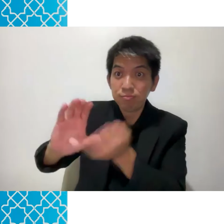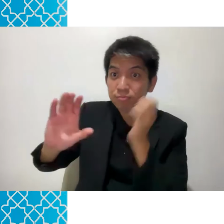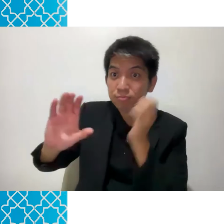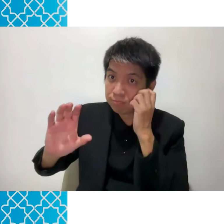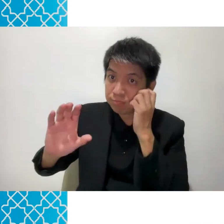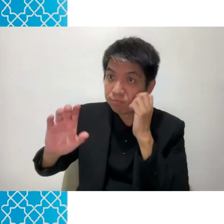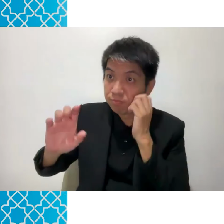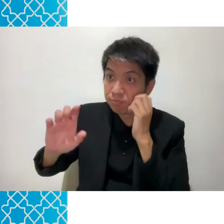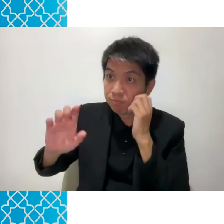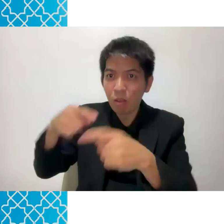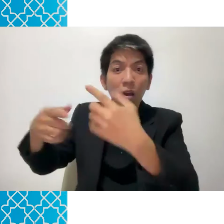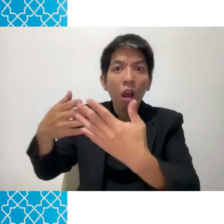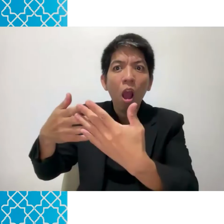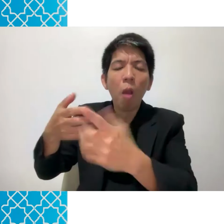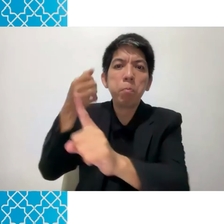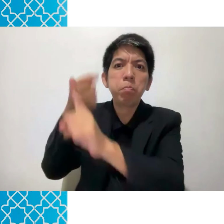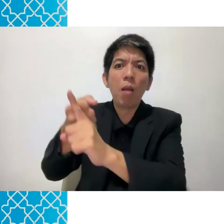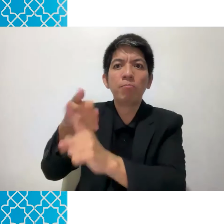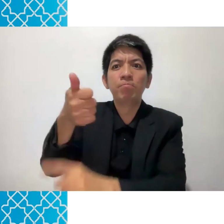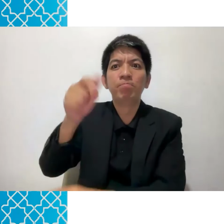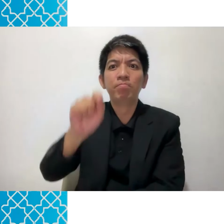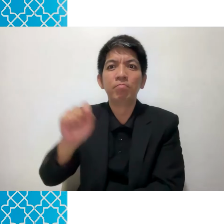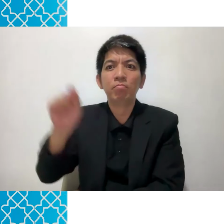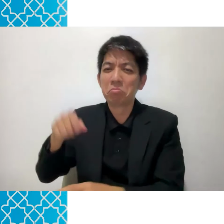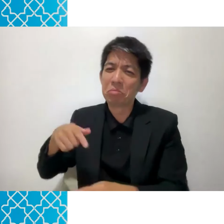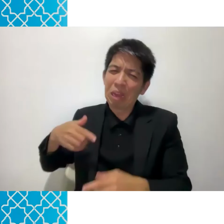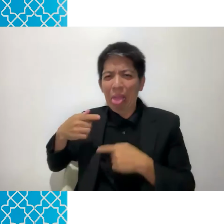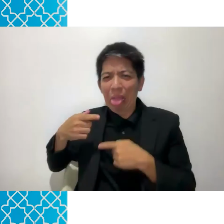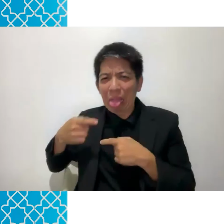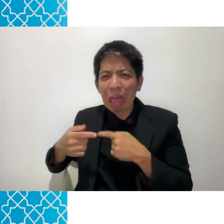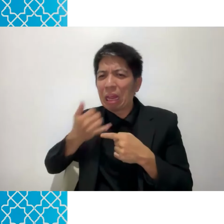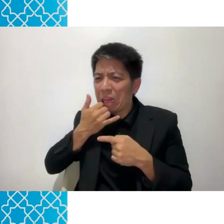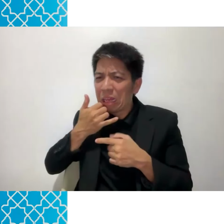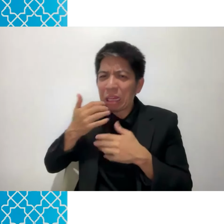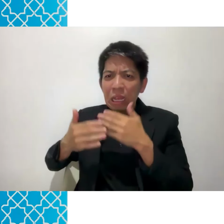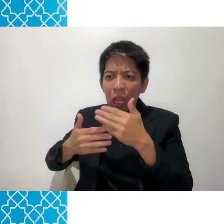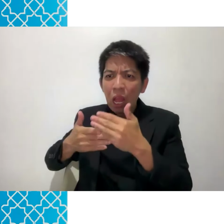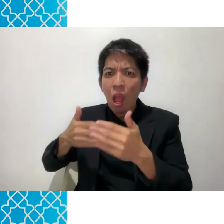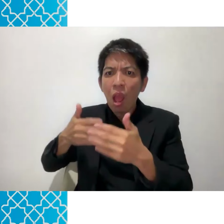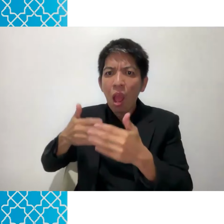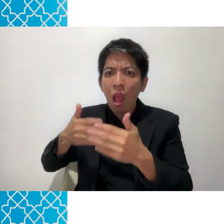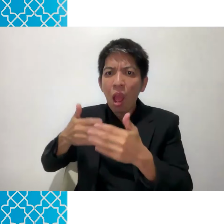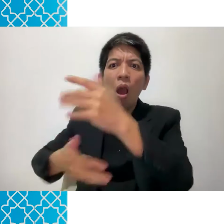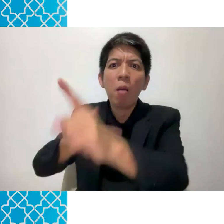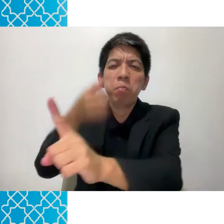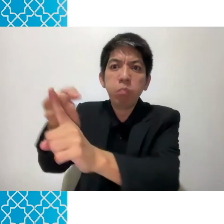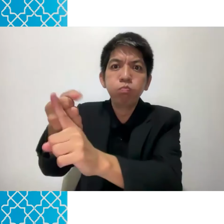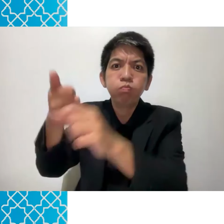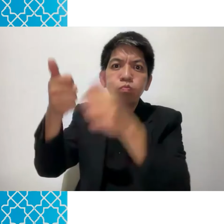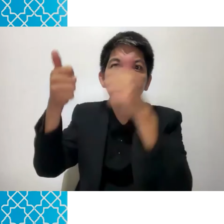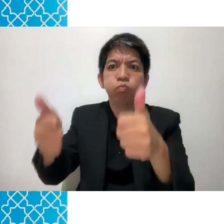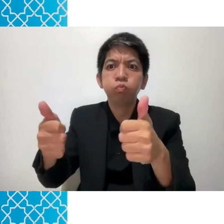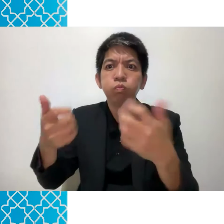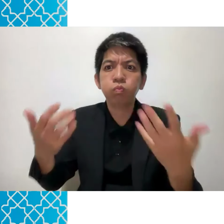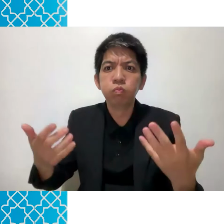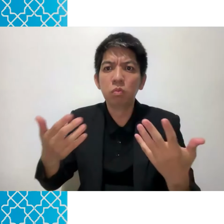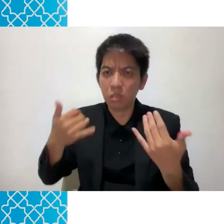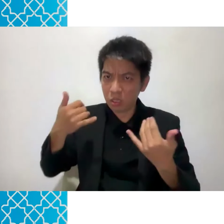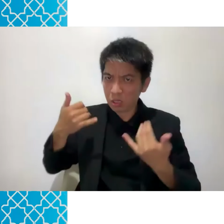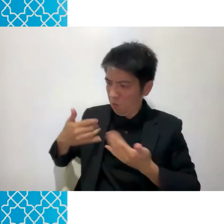well today, don't lie to ourselves about the impact of tomorrow. And the way you do those investments